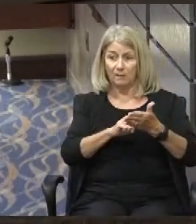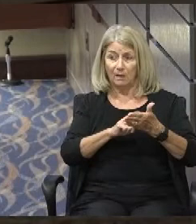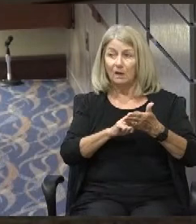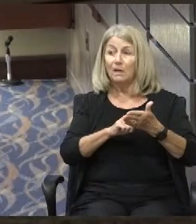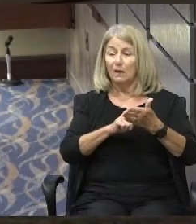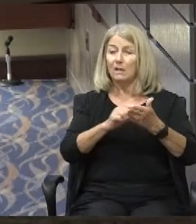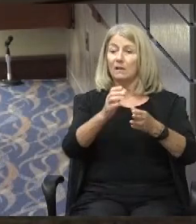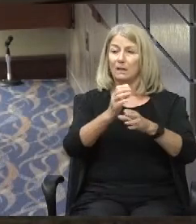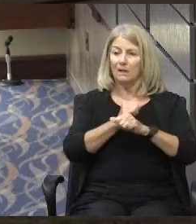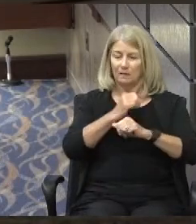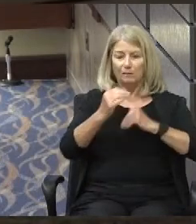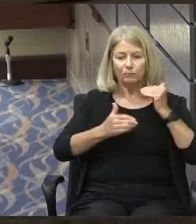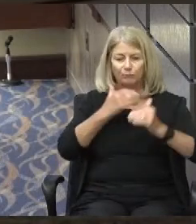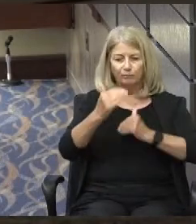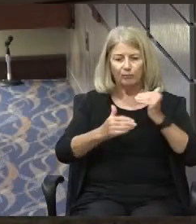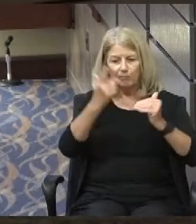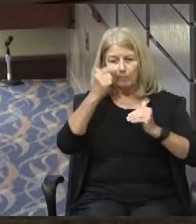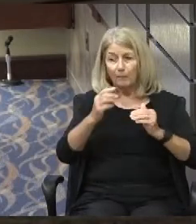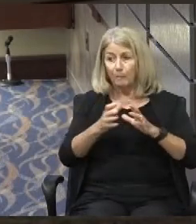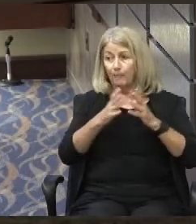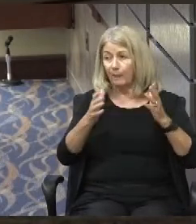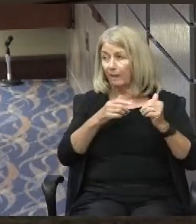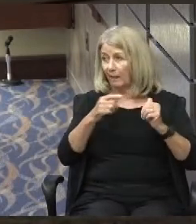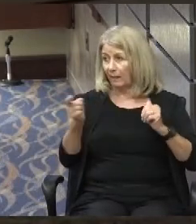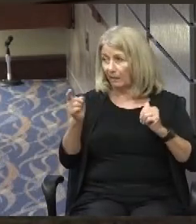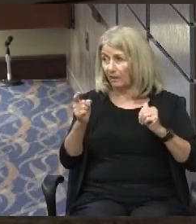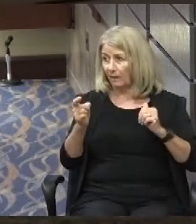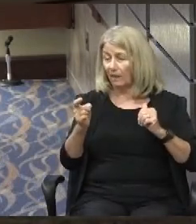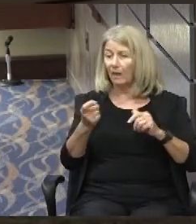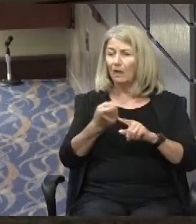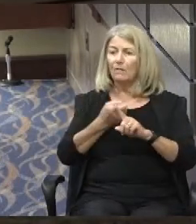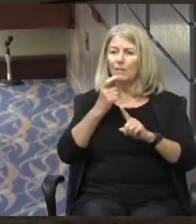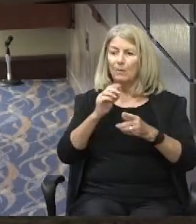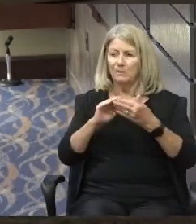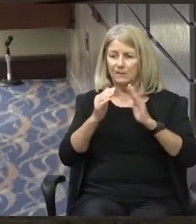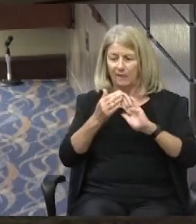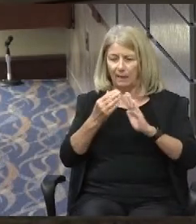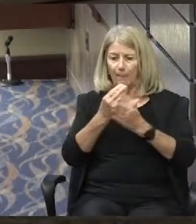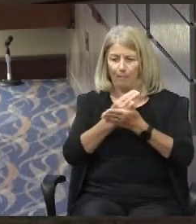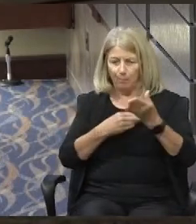of these I would think are, from the city budget's perspective, more cost-effective